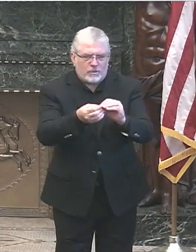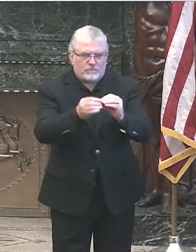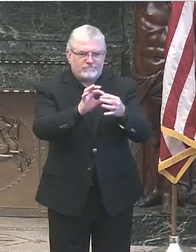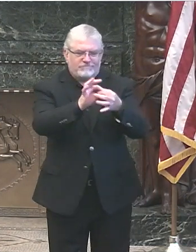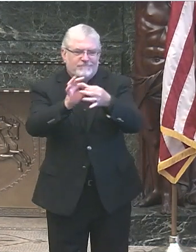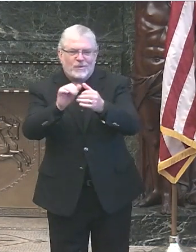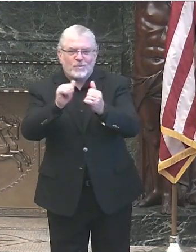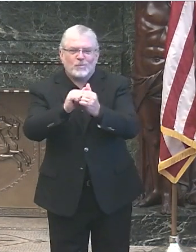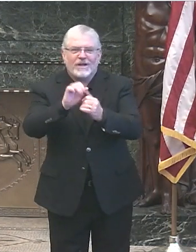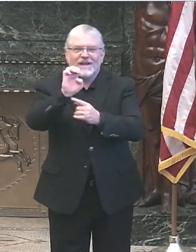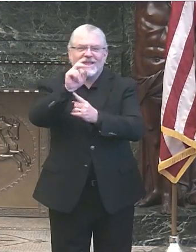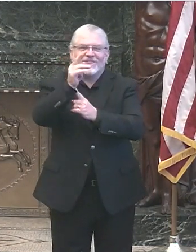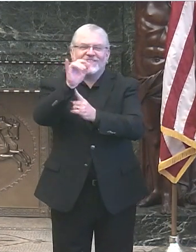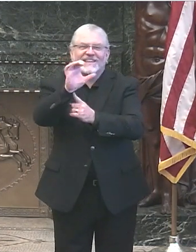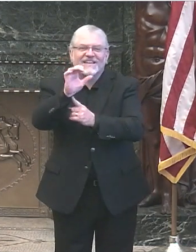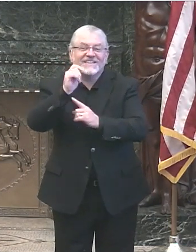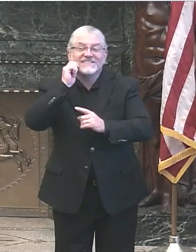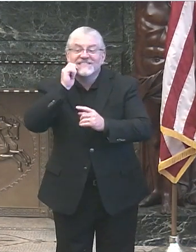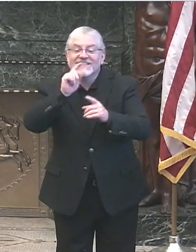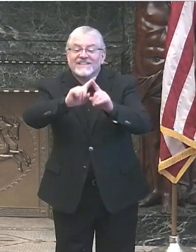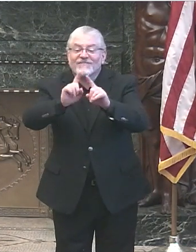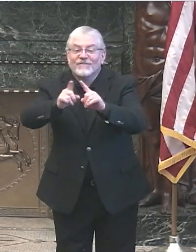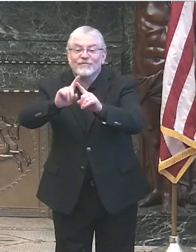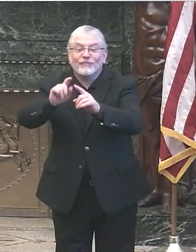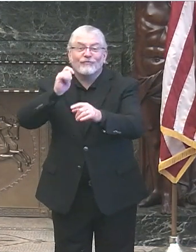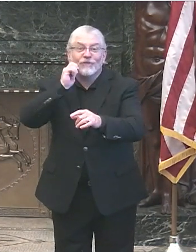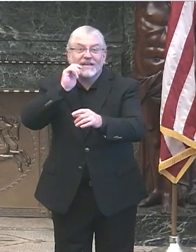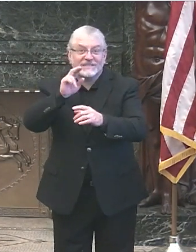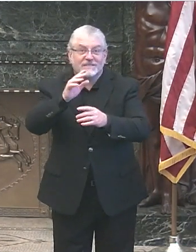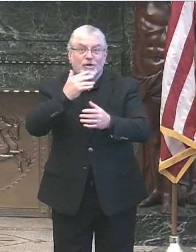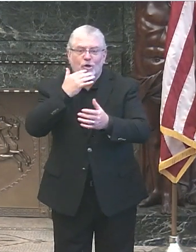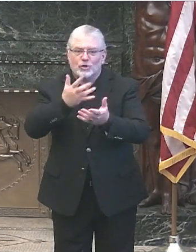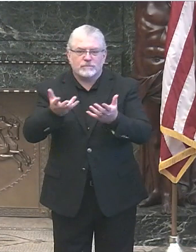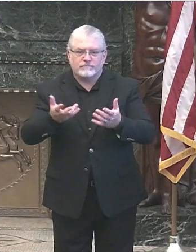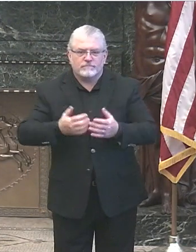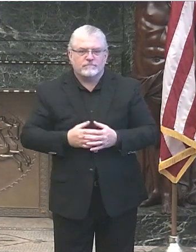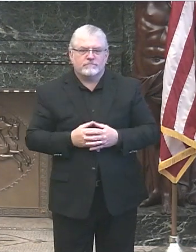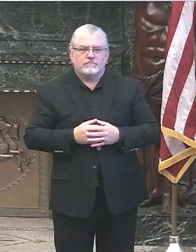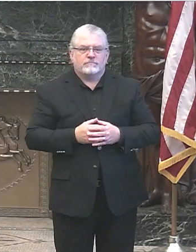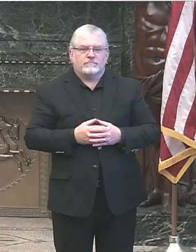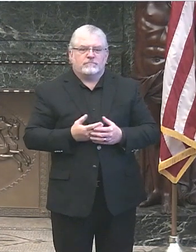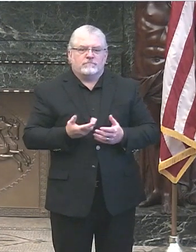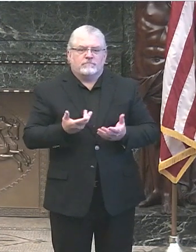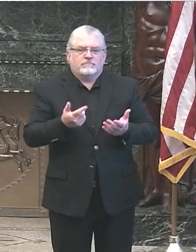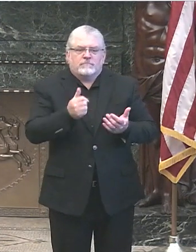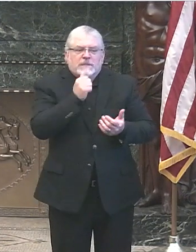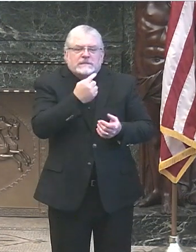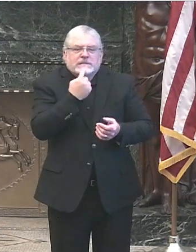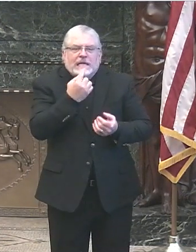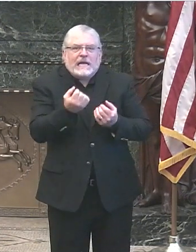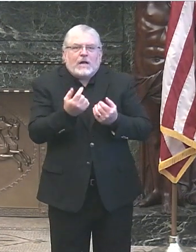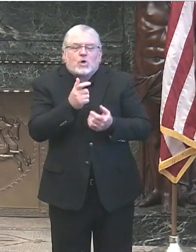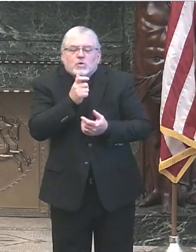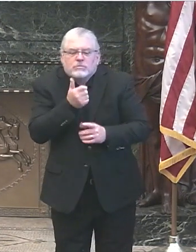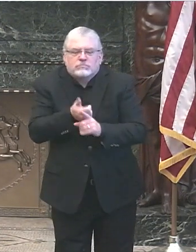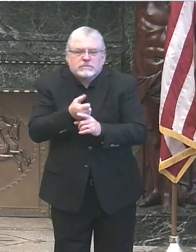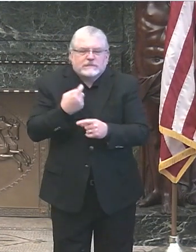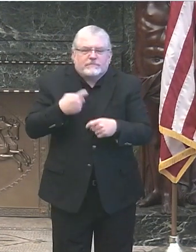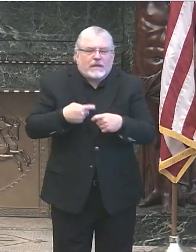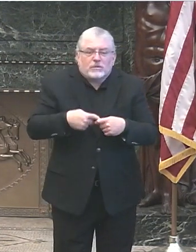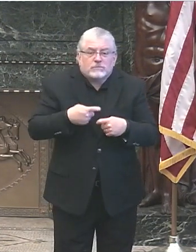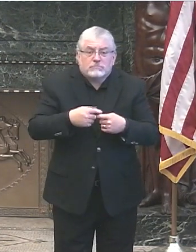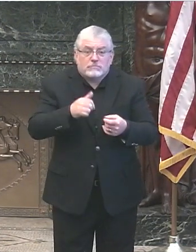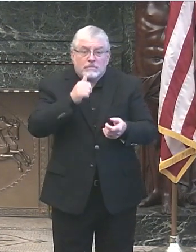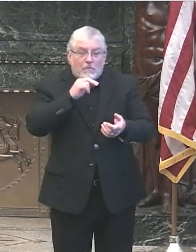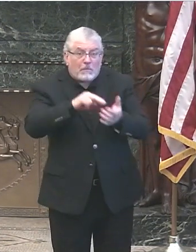indicate which ones were Hispanic. That doesn't mean that the Hispanic and Latinos are not being affected. We may just not have that information. Likewise,